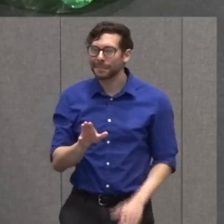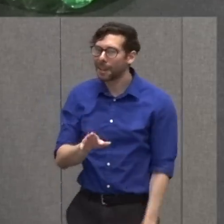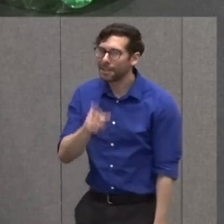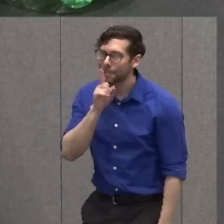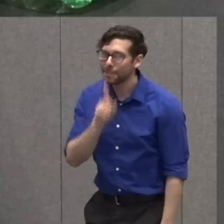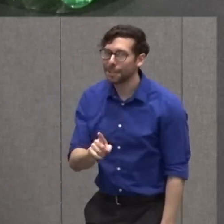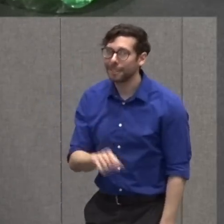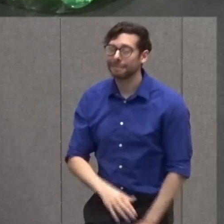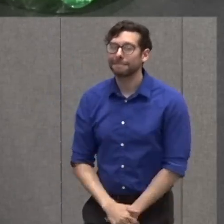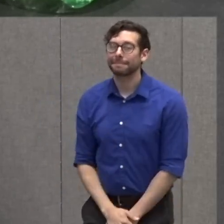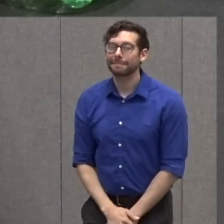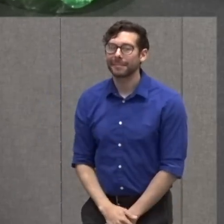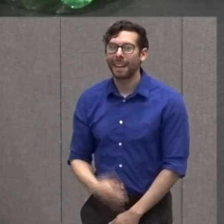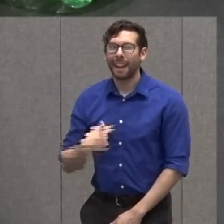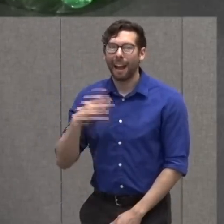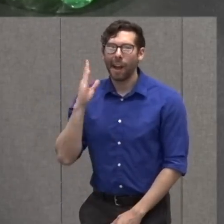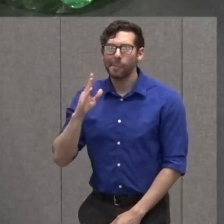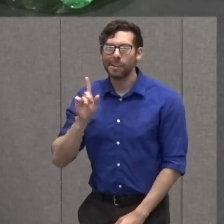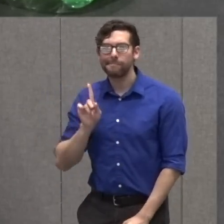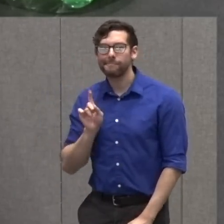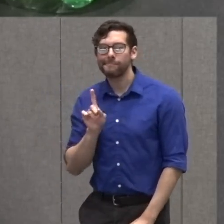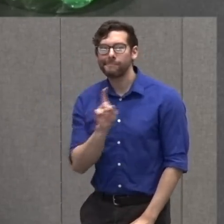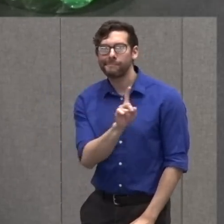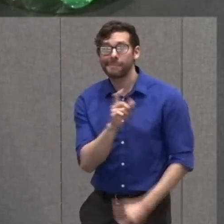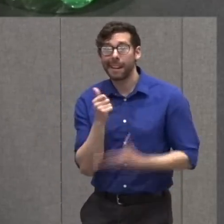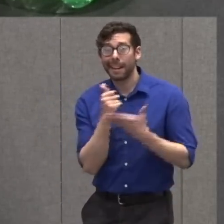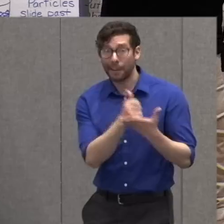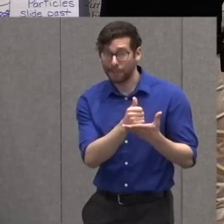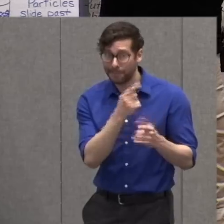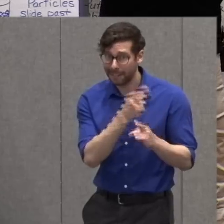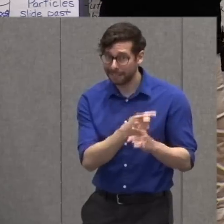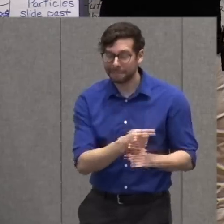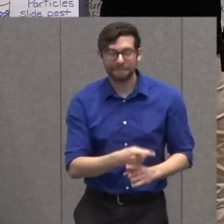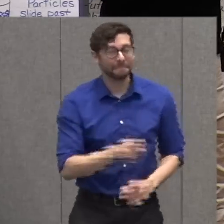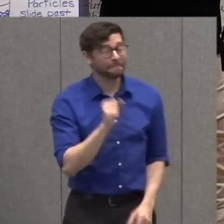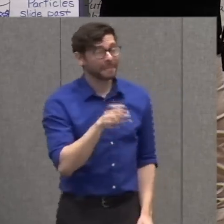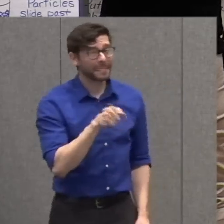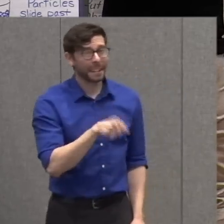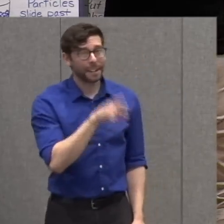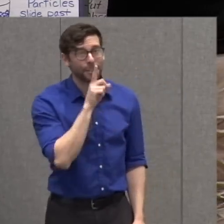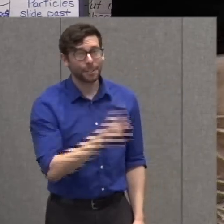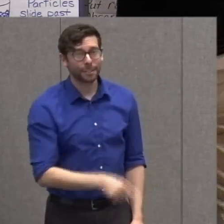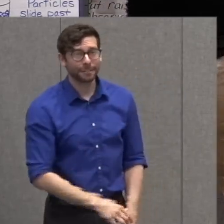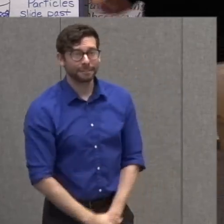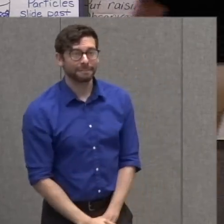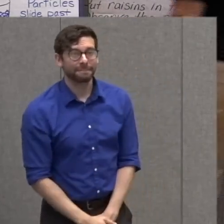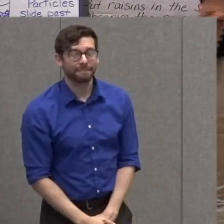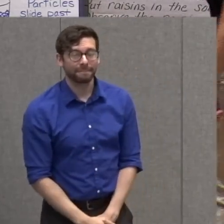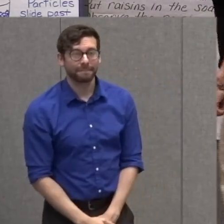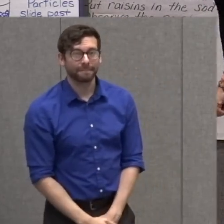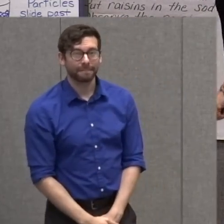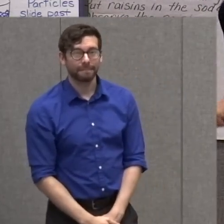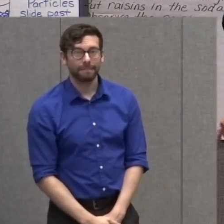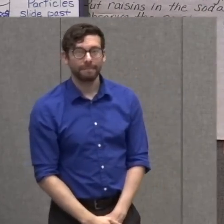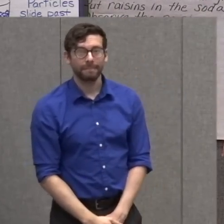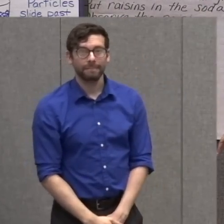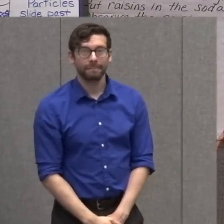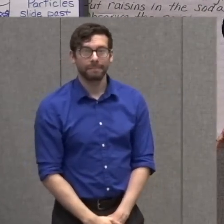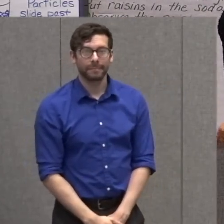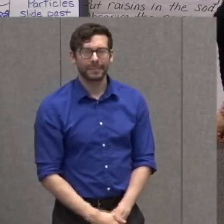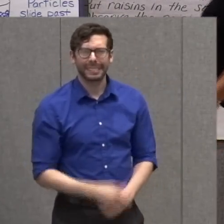So I'm going to come back up and help. Is that correct? Sure. Okay. I'm going to leave. Not sure I can write on